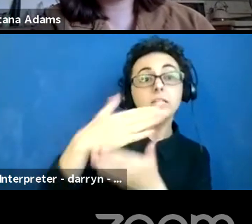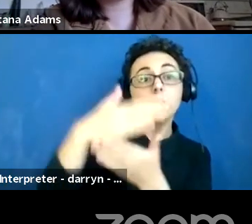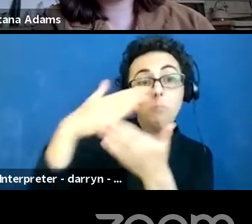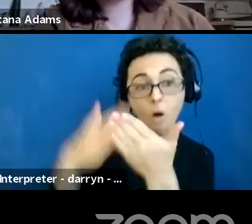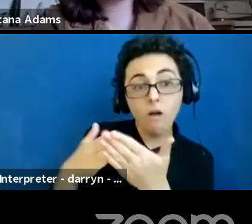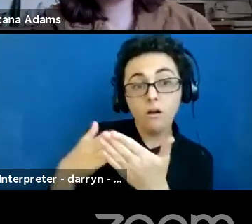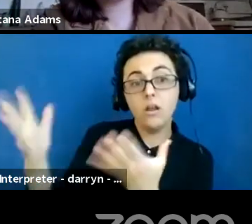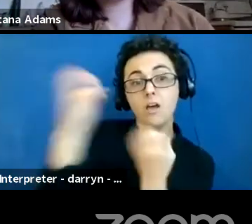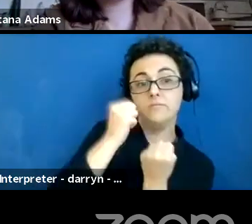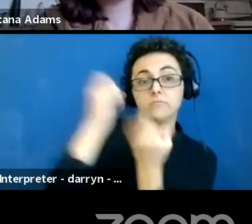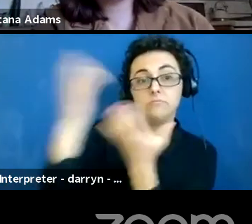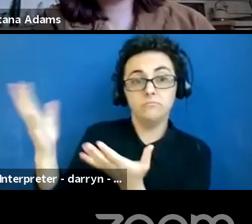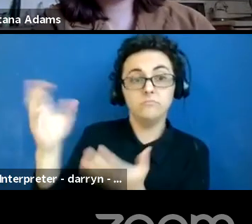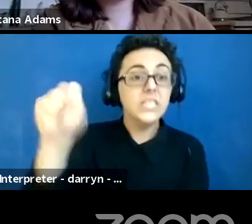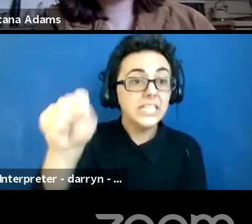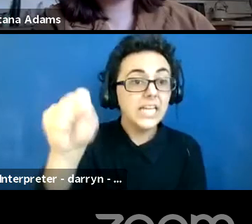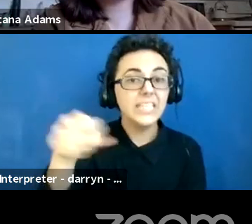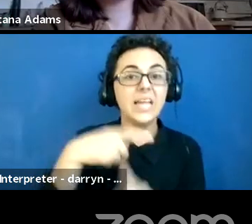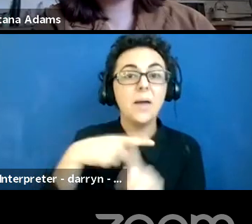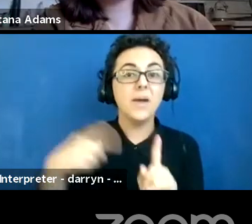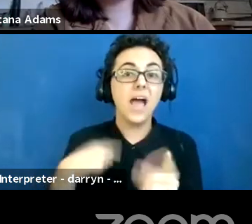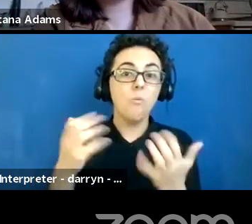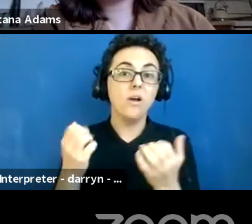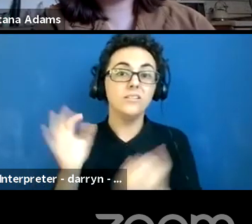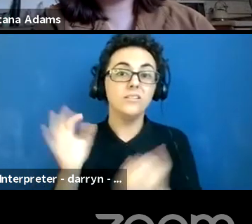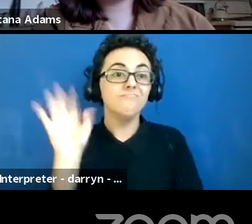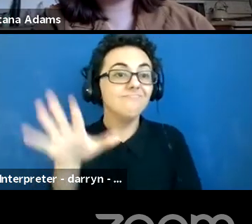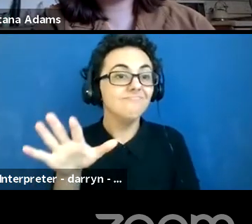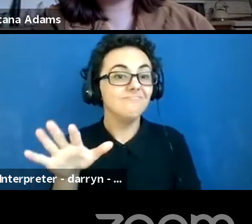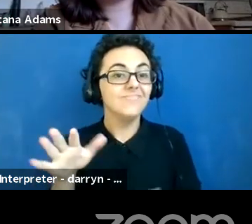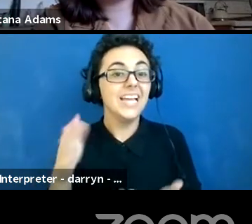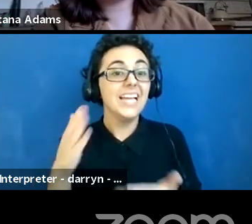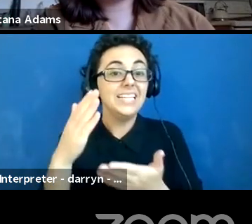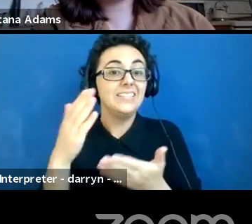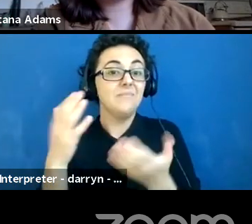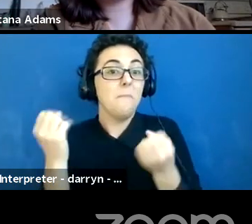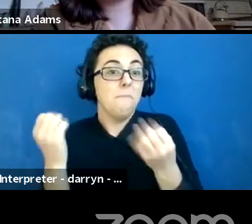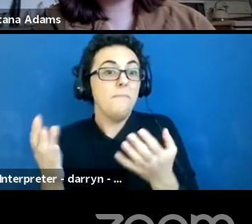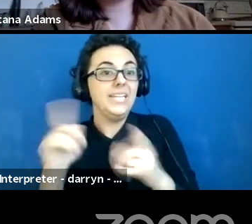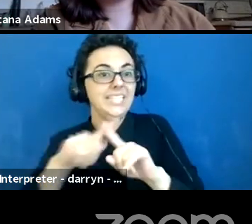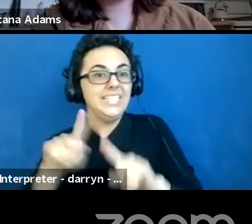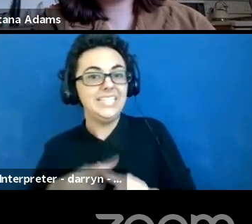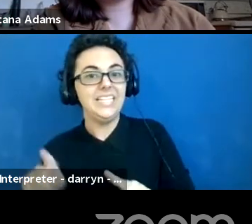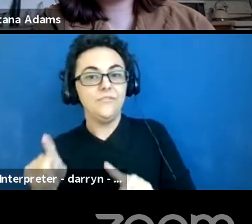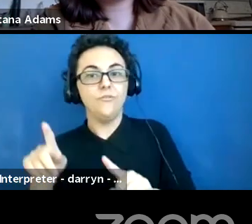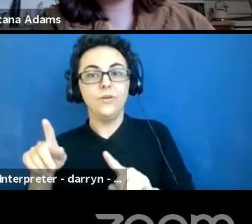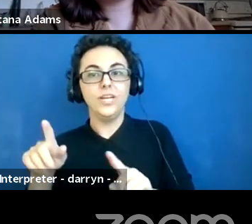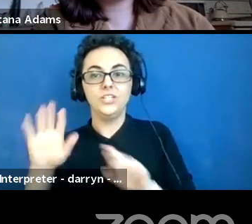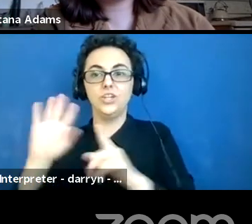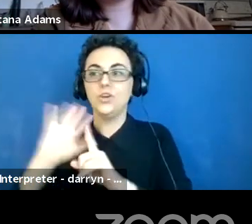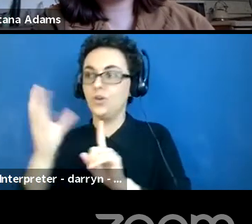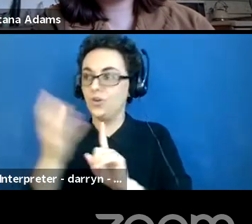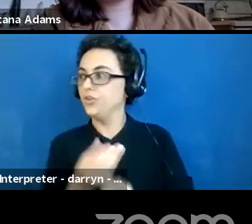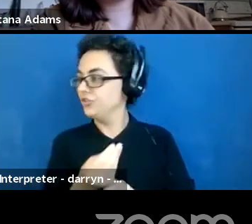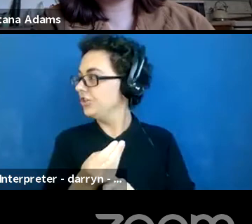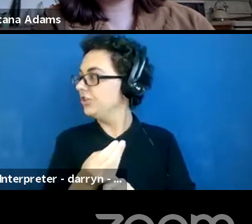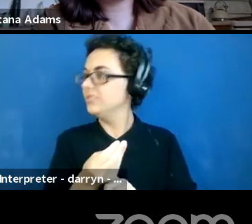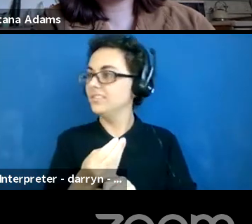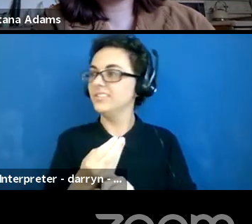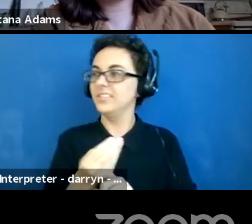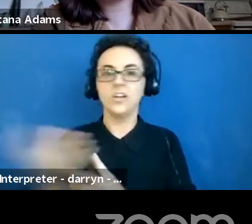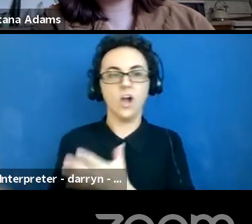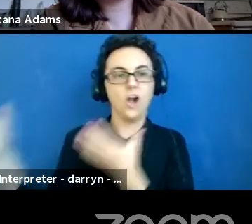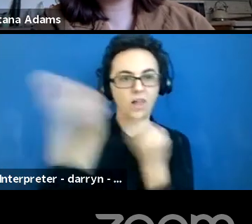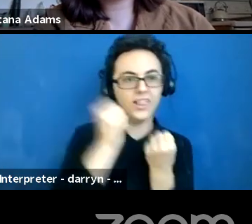are Indigenous cultures that were colonized, but I mean, non-Indigenous cultures that were colonized as well. But I also think